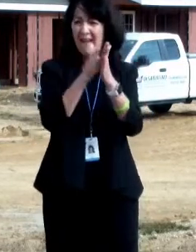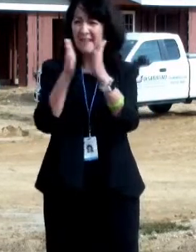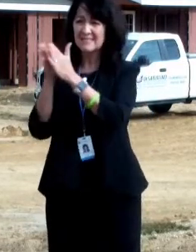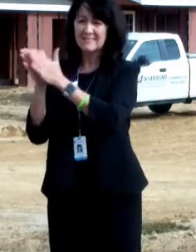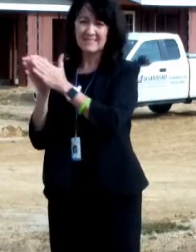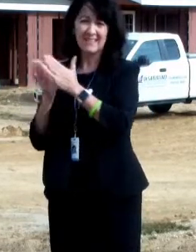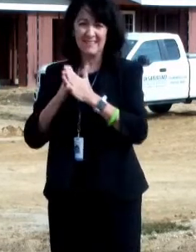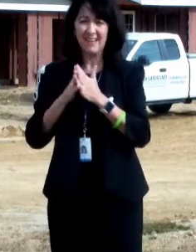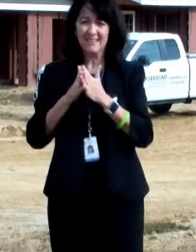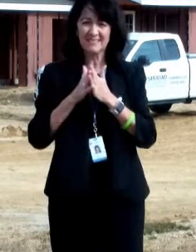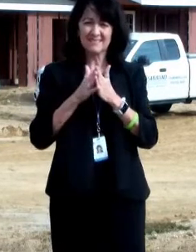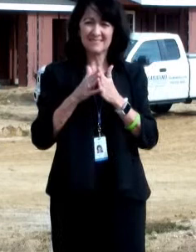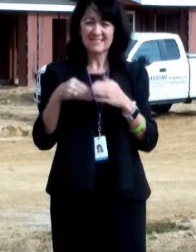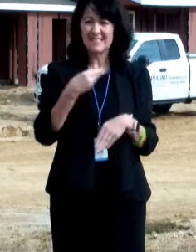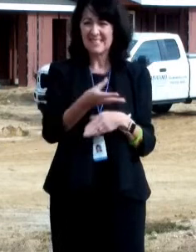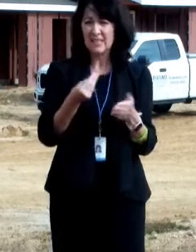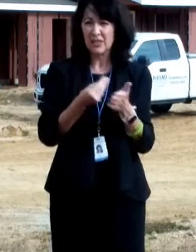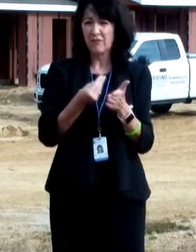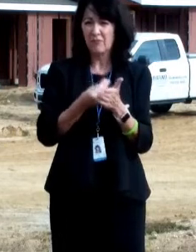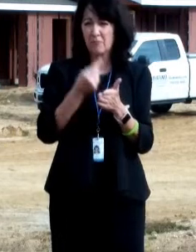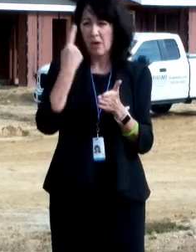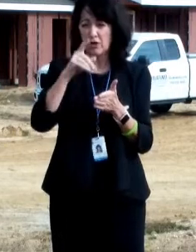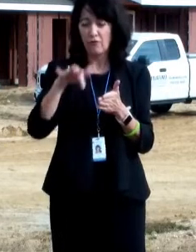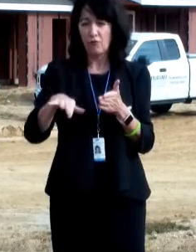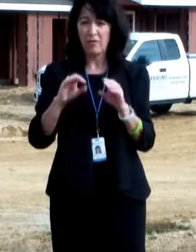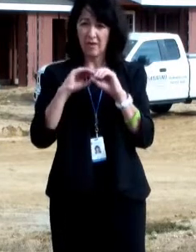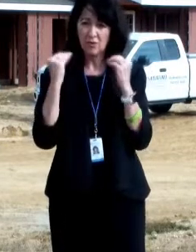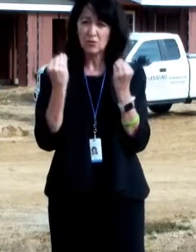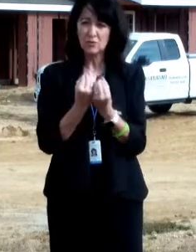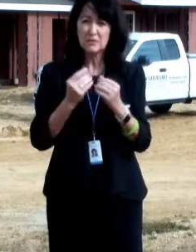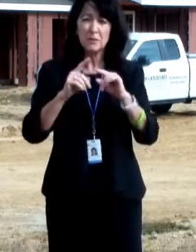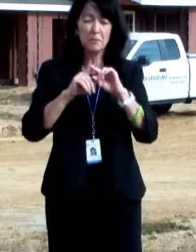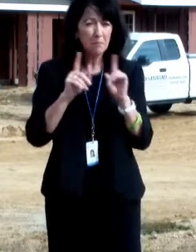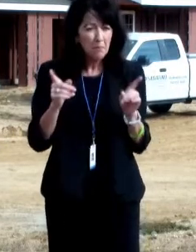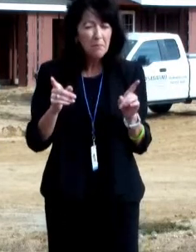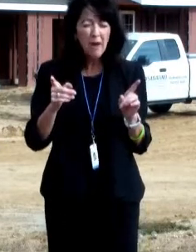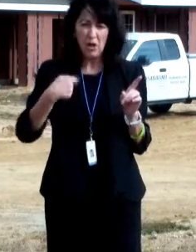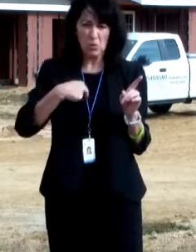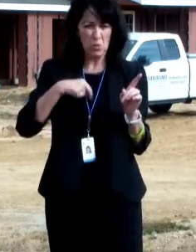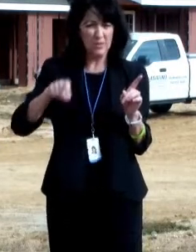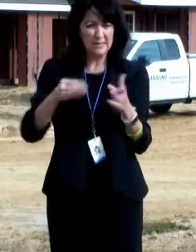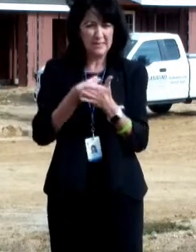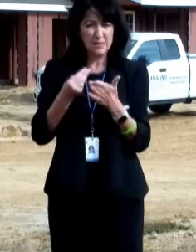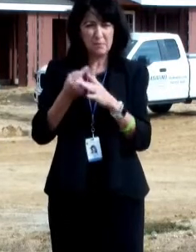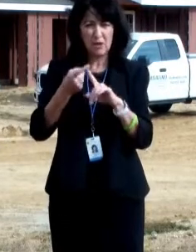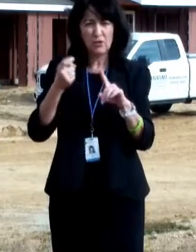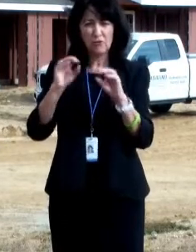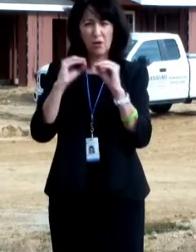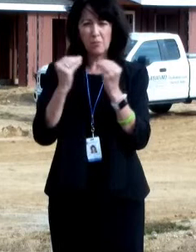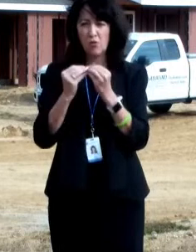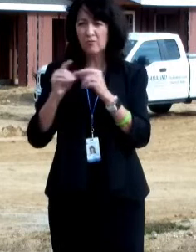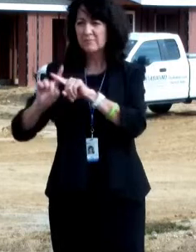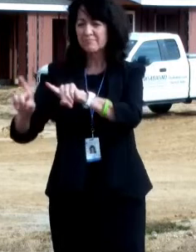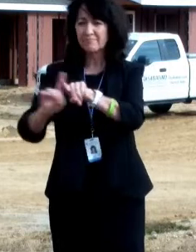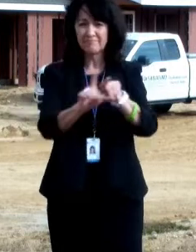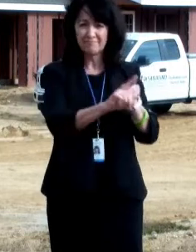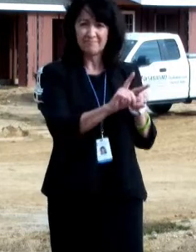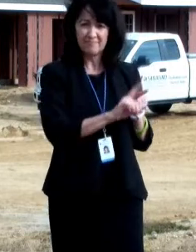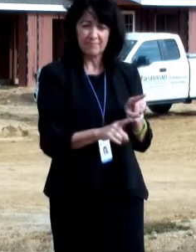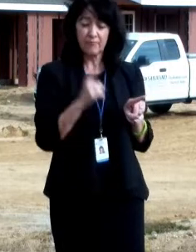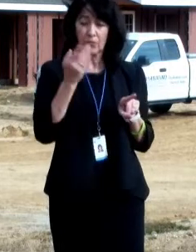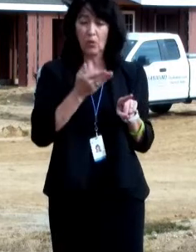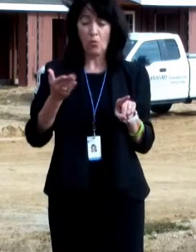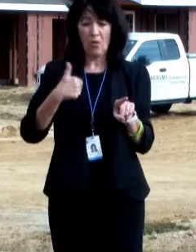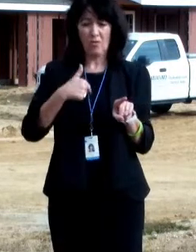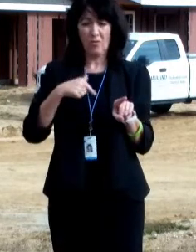great cause?" We can't do that. But in order for this project to work, foundations had to help out here in Delaware and across the country. And one of the things we found